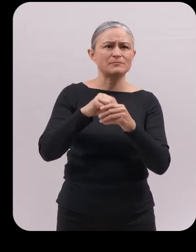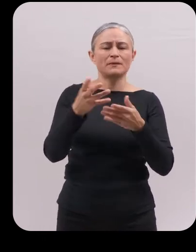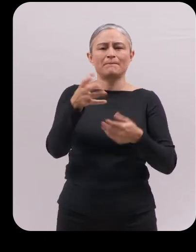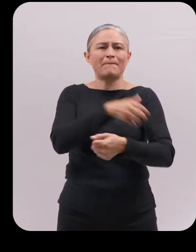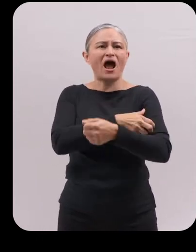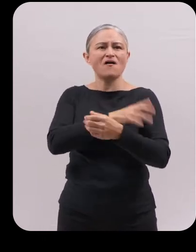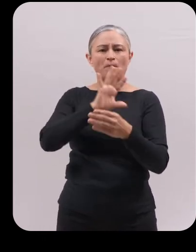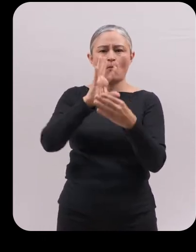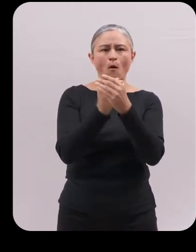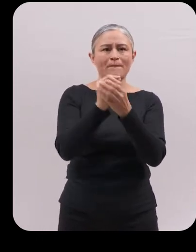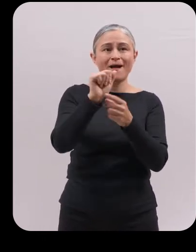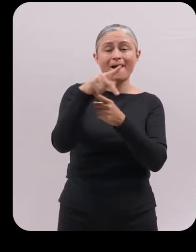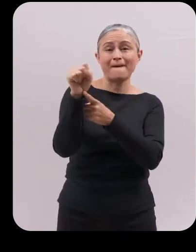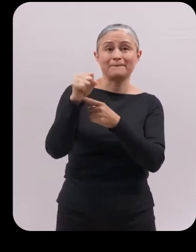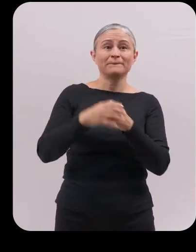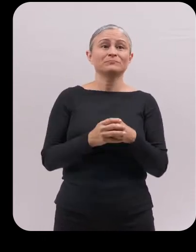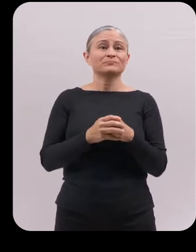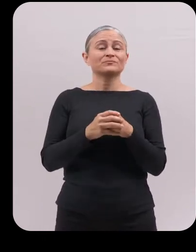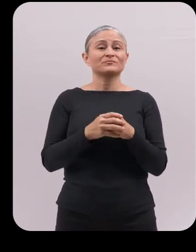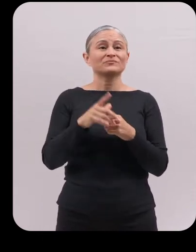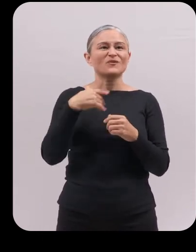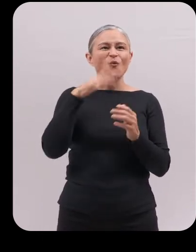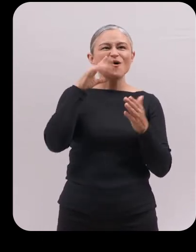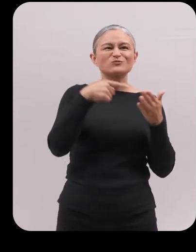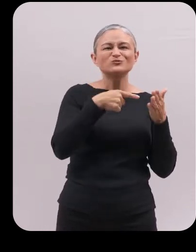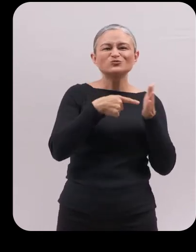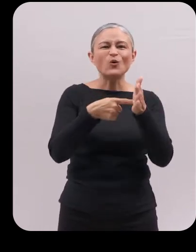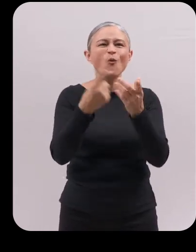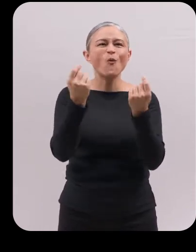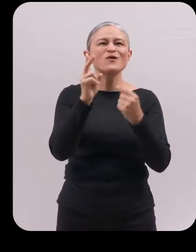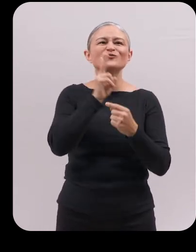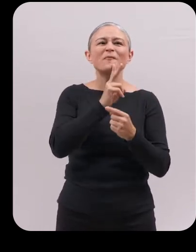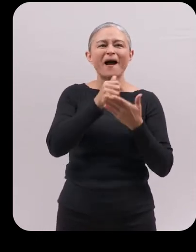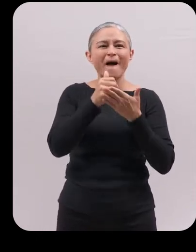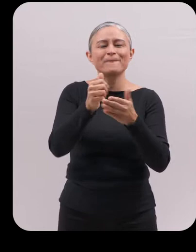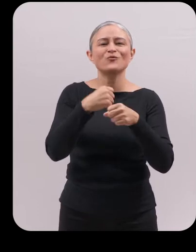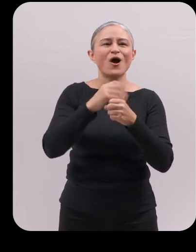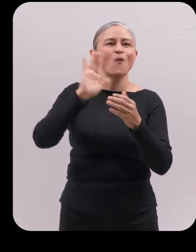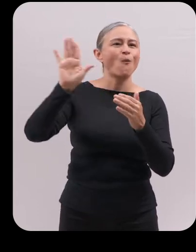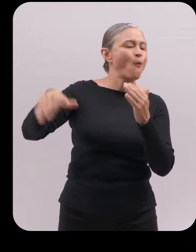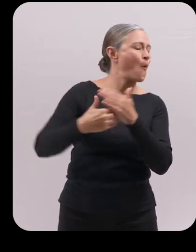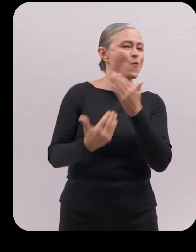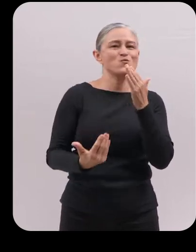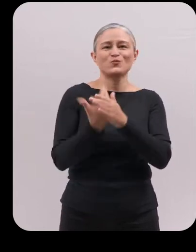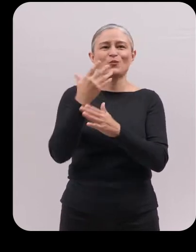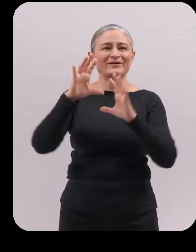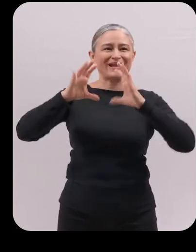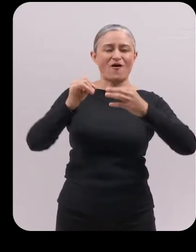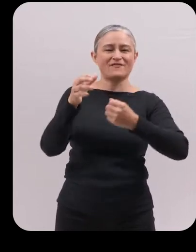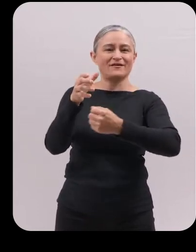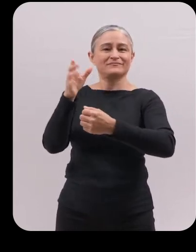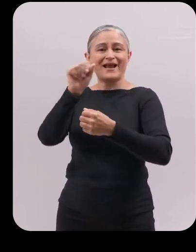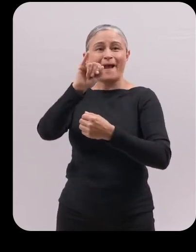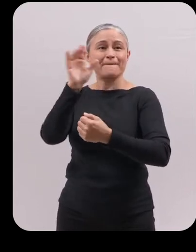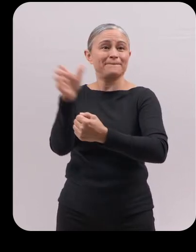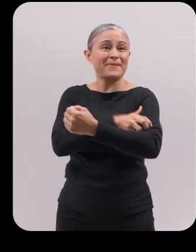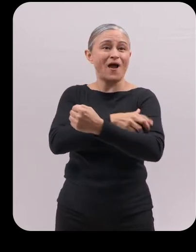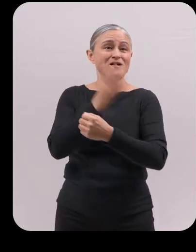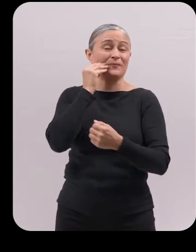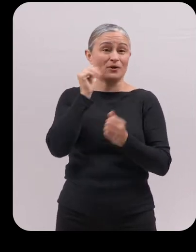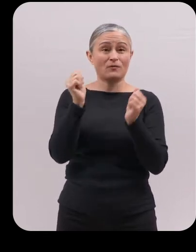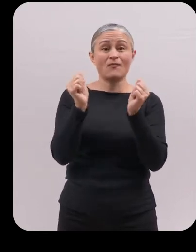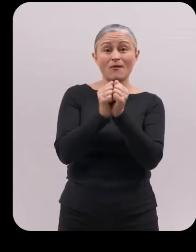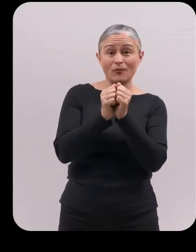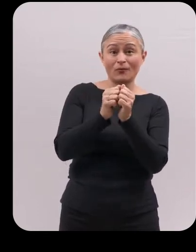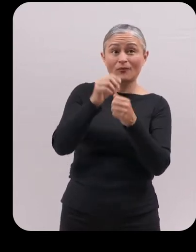apps. Then we will take you through how Gemini helps you to create a whole new category of AI-powered experiences